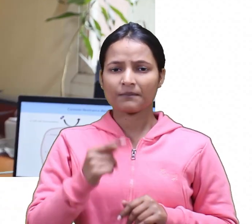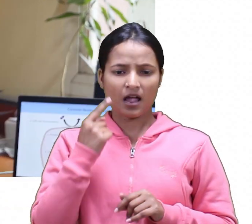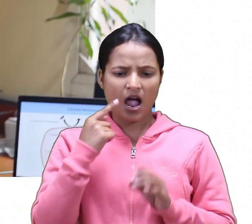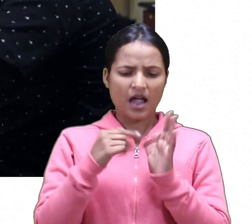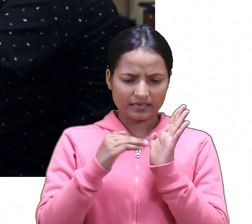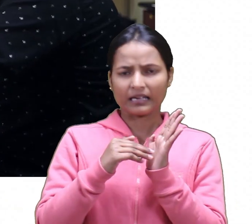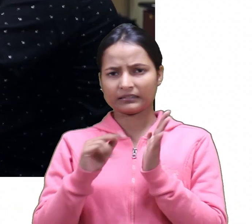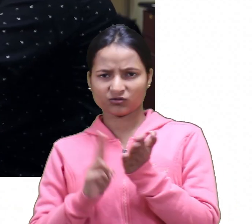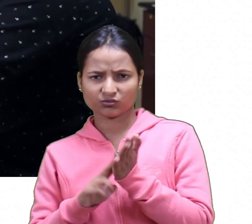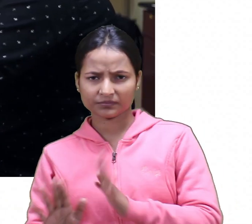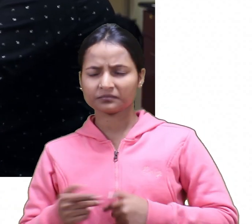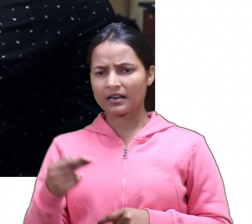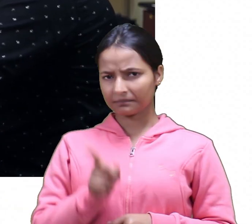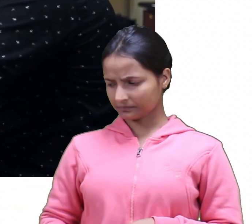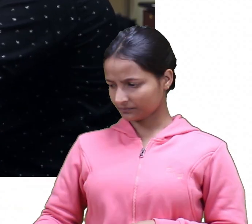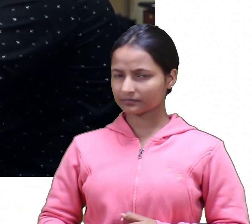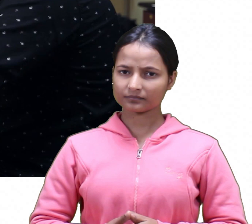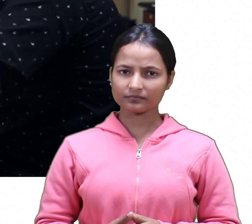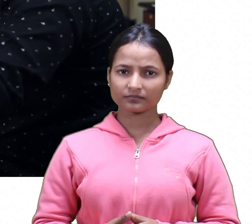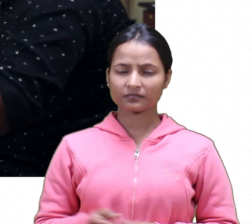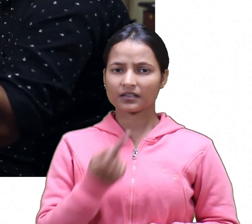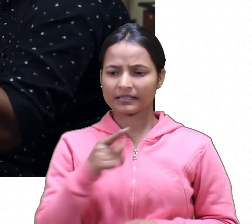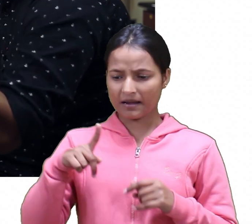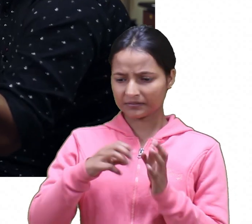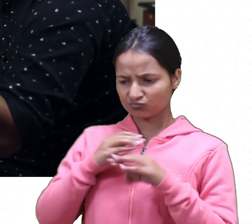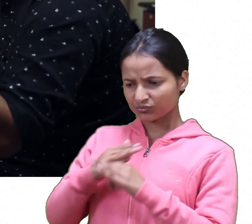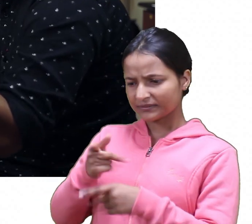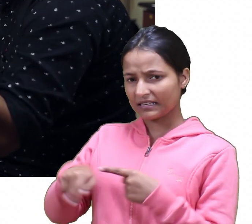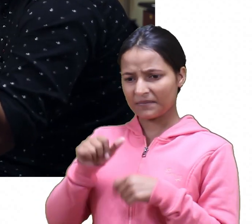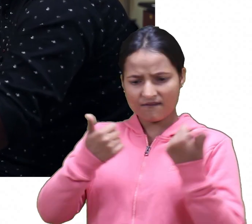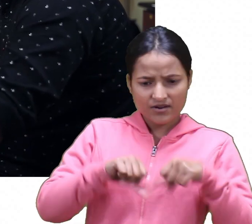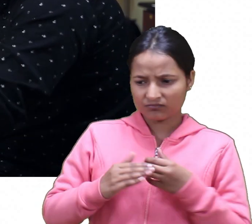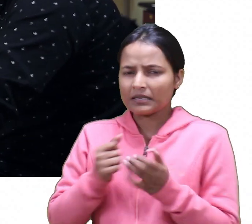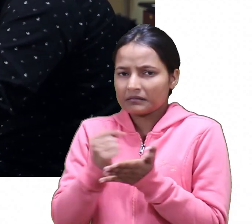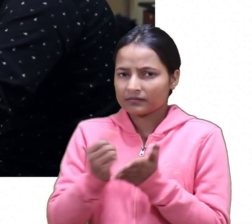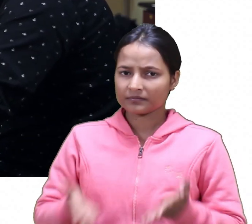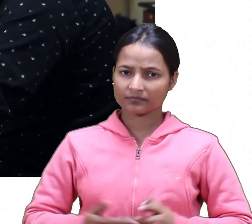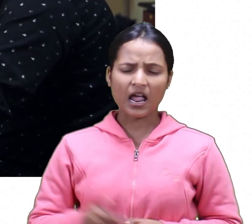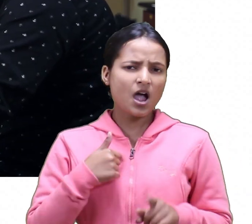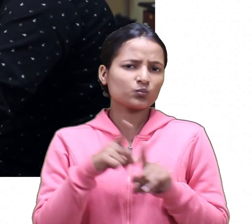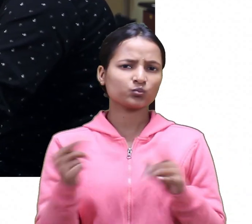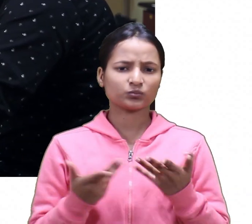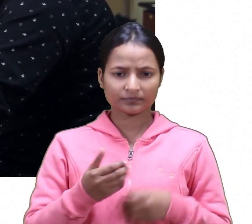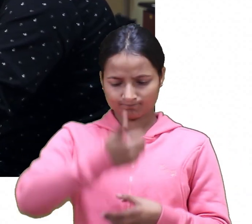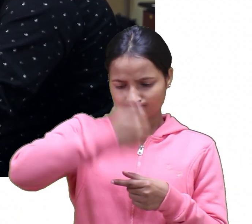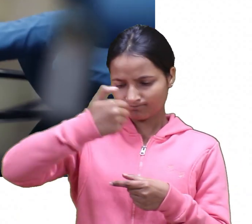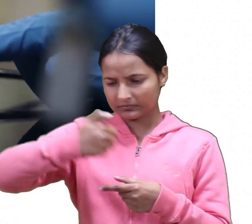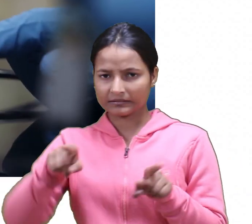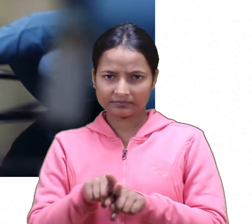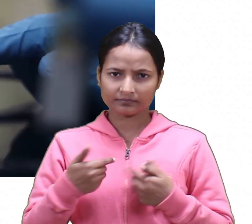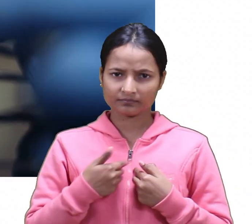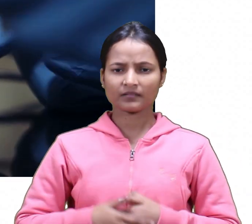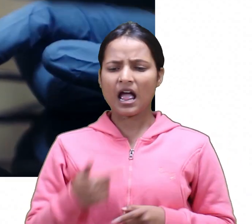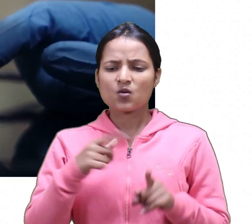resistant TB. My work is to identify novel mechanisms of antibiotic resistance. To do this, I generate mutants by